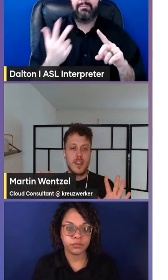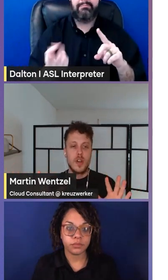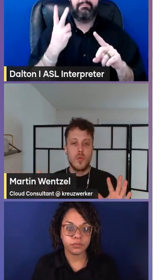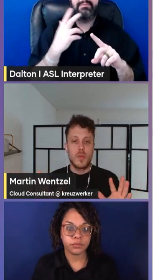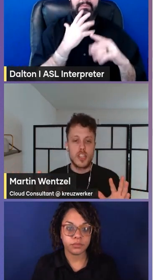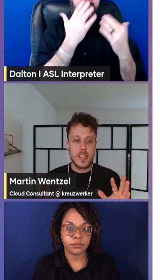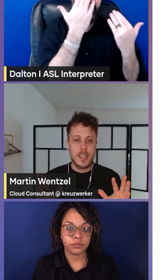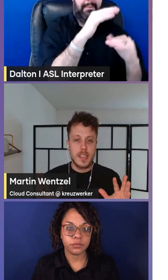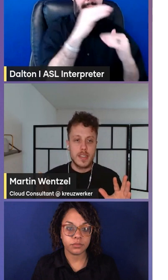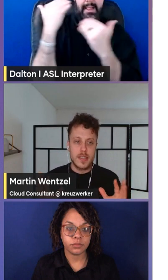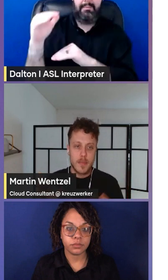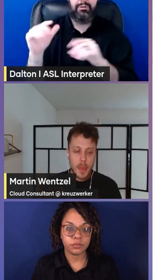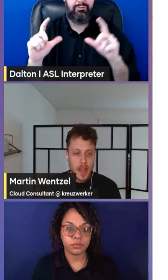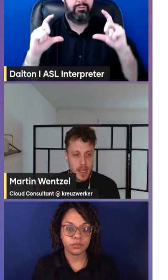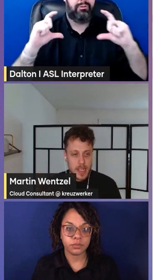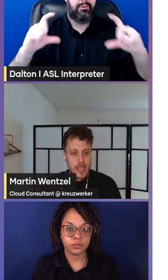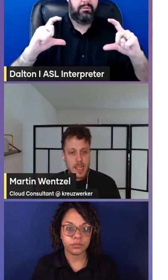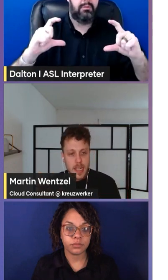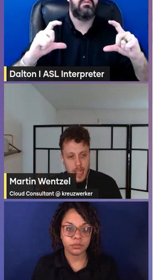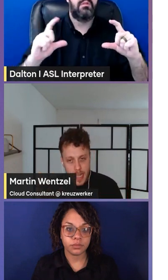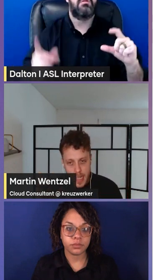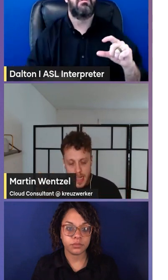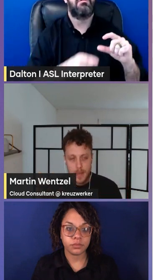implementations, which is